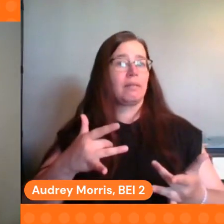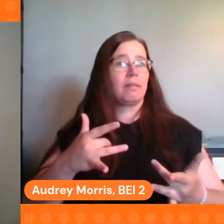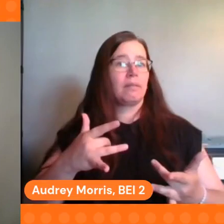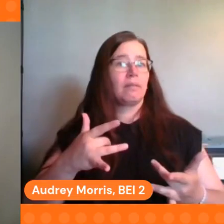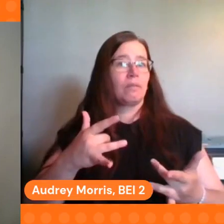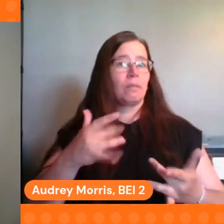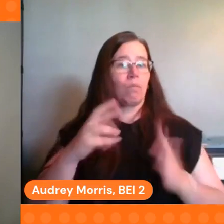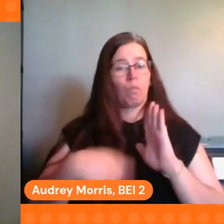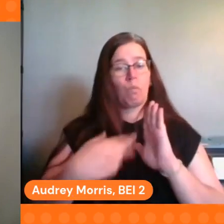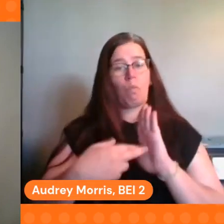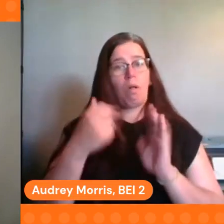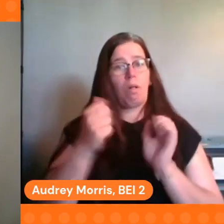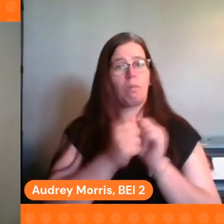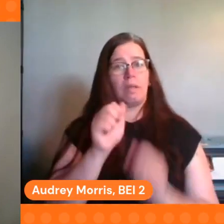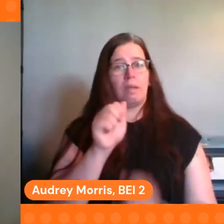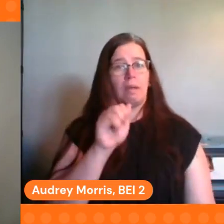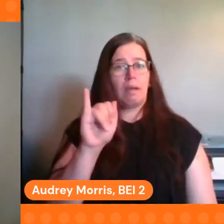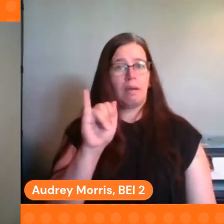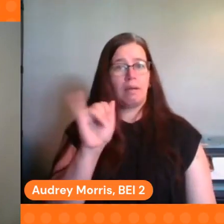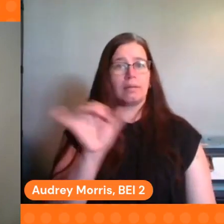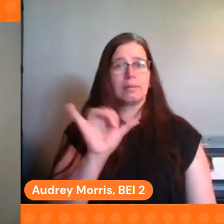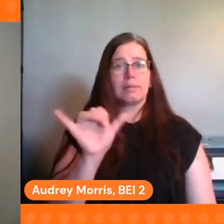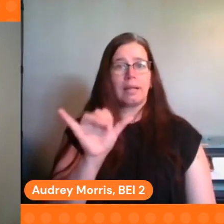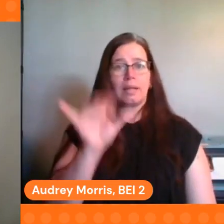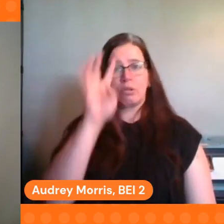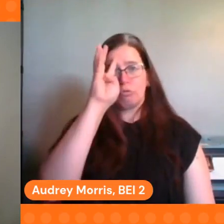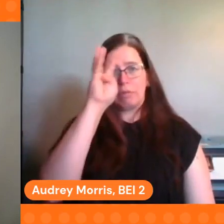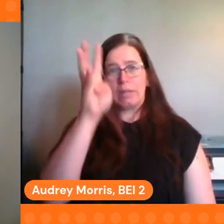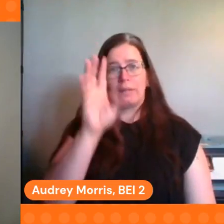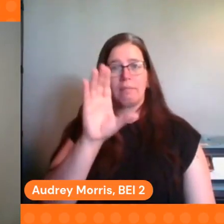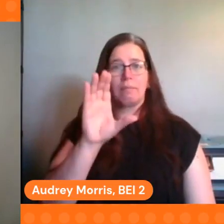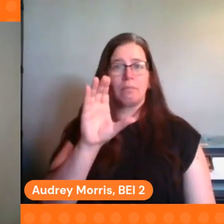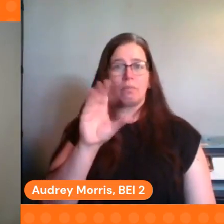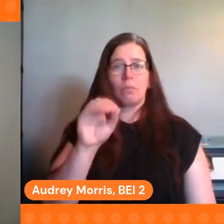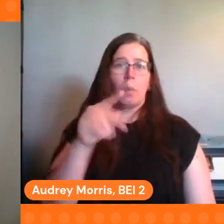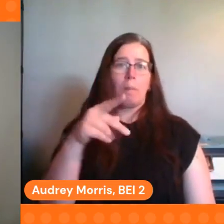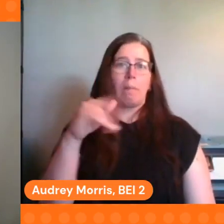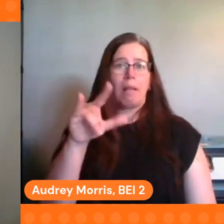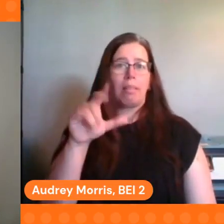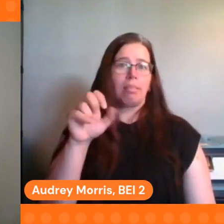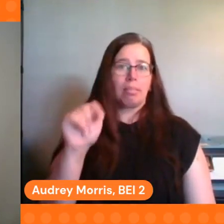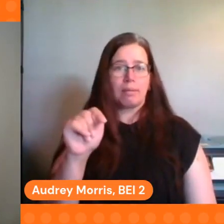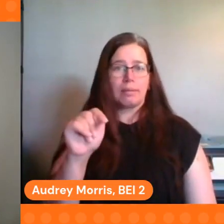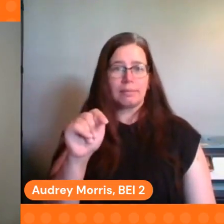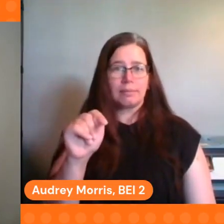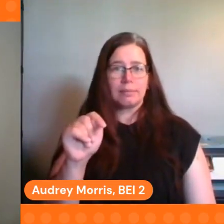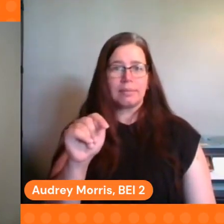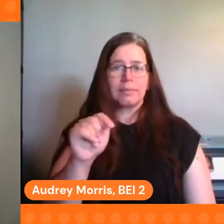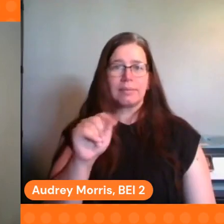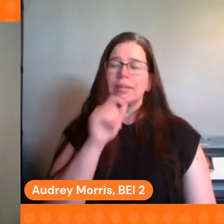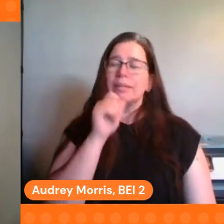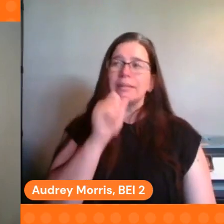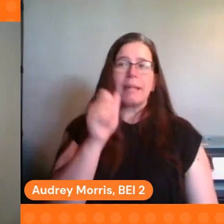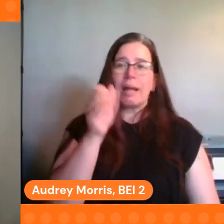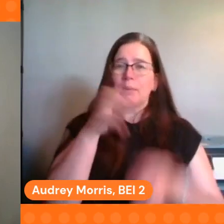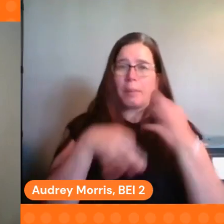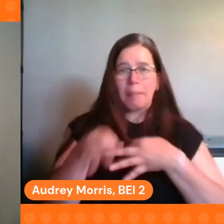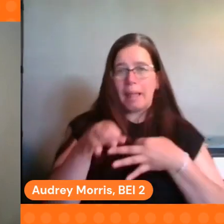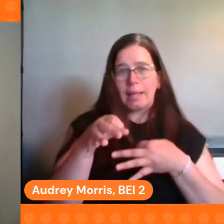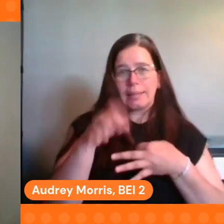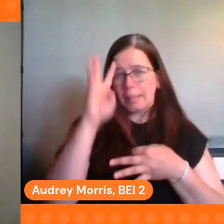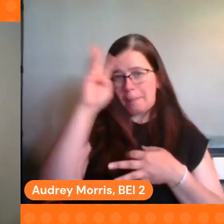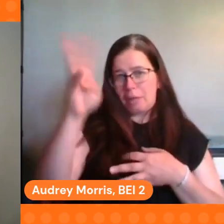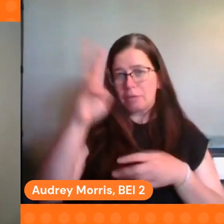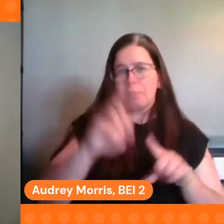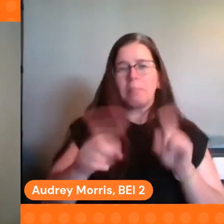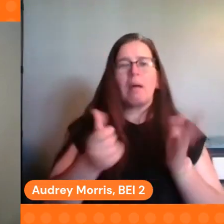for AIs, will be like a creative co-pilot. So it doesn't replace the imagination, but it helps students